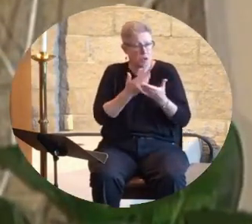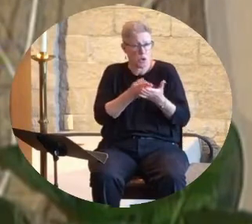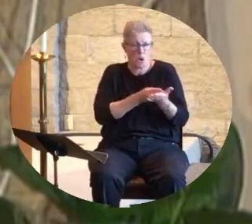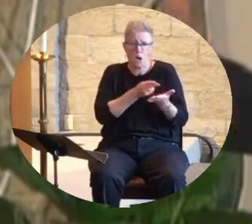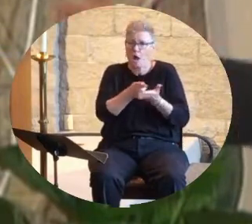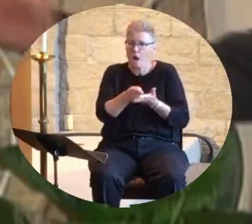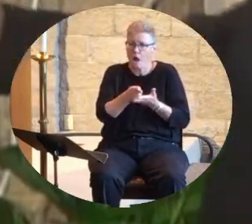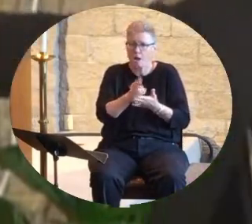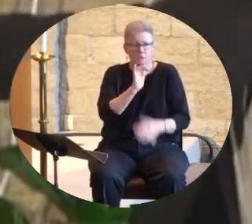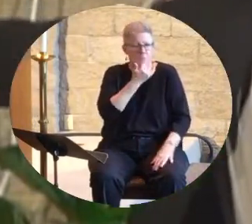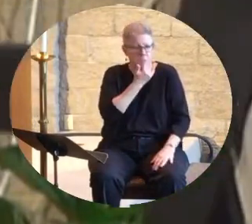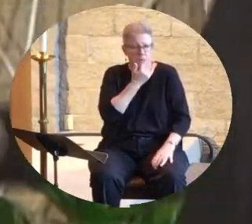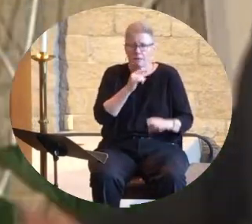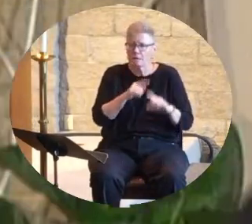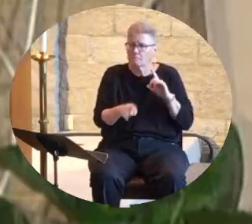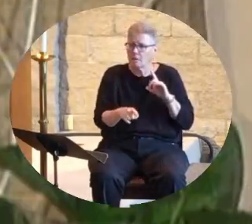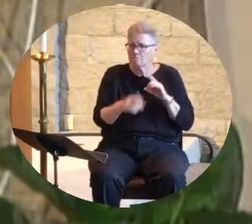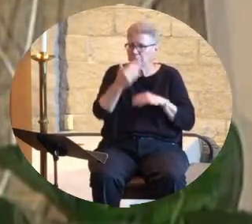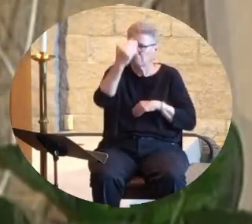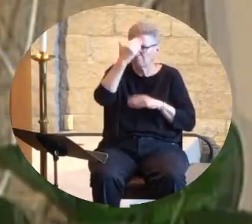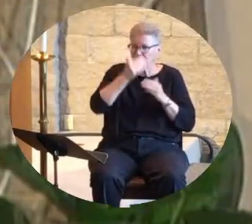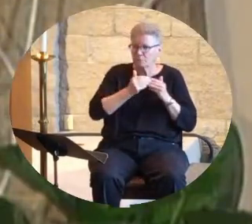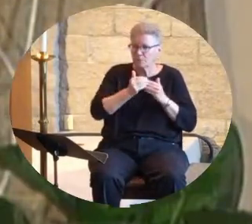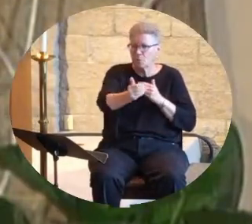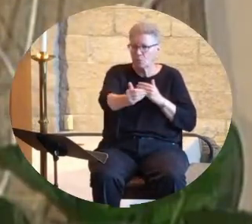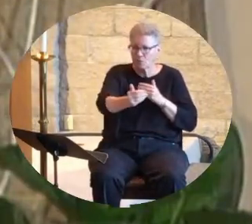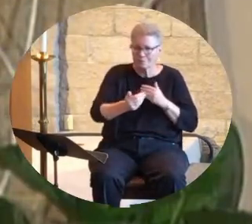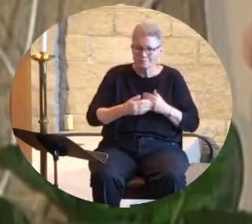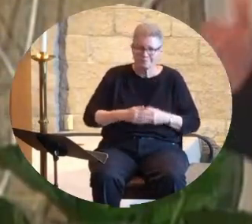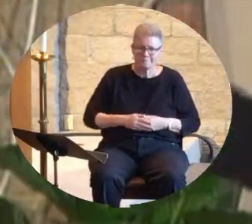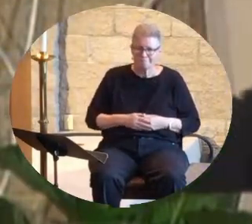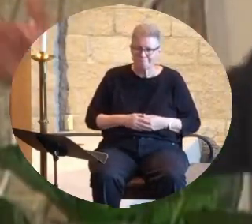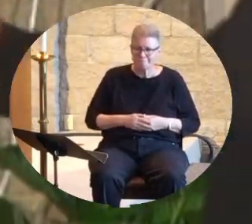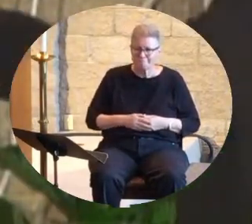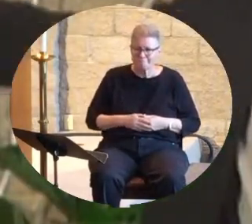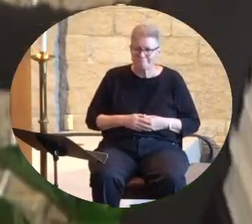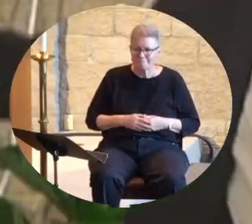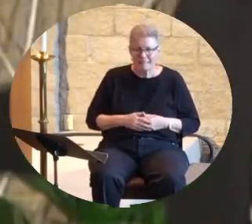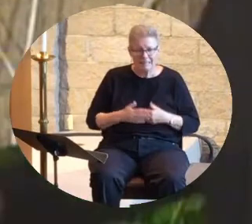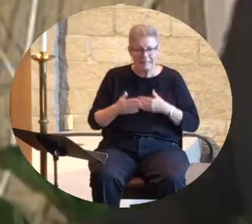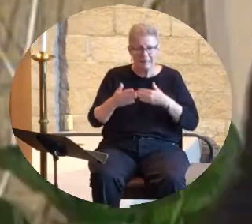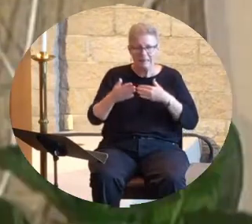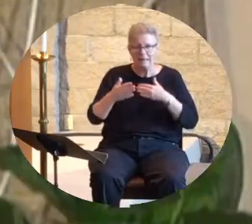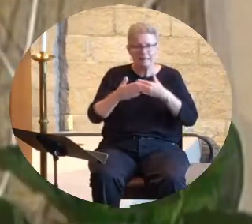yet we have moved forward in consciousness. We know what we're not going to do